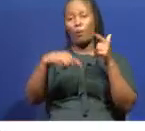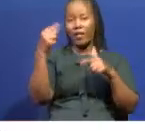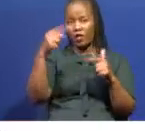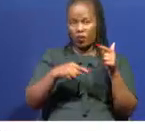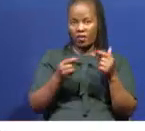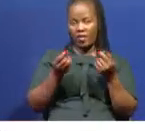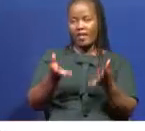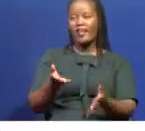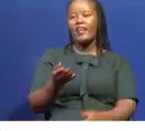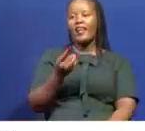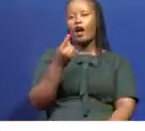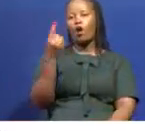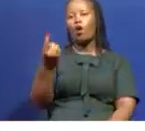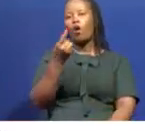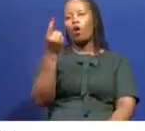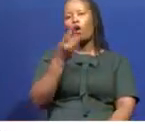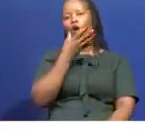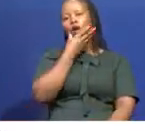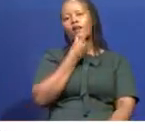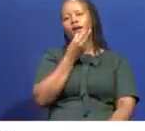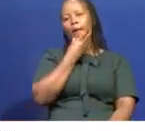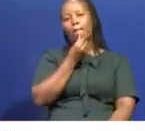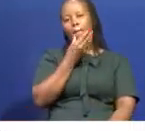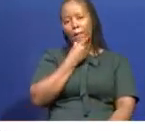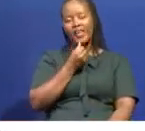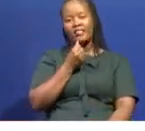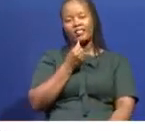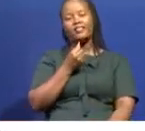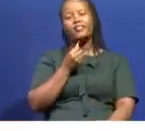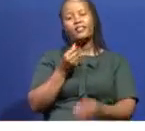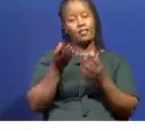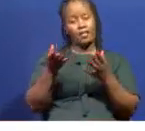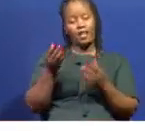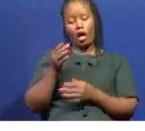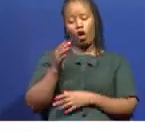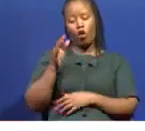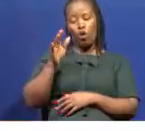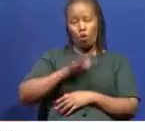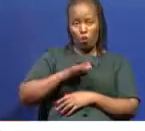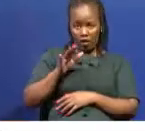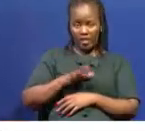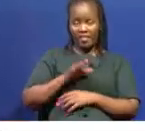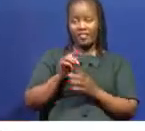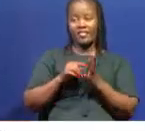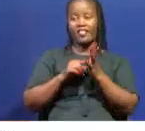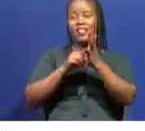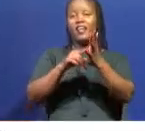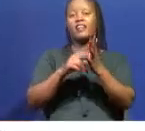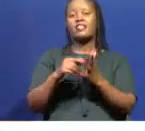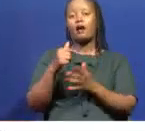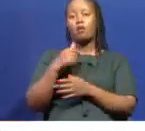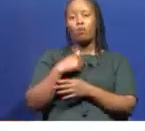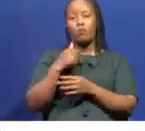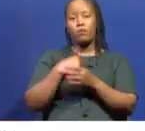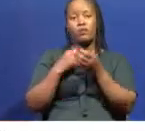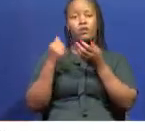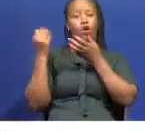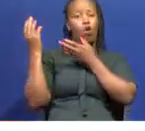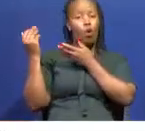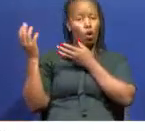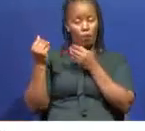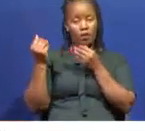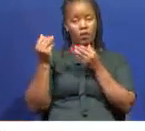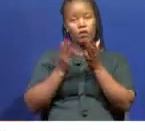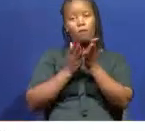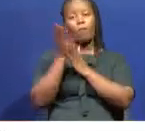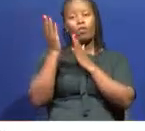men's, the DP World Tour that happens in Kenya. So for us ladies, like for me, I'm hoping through these tours that